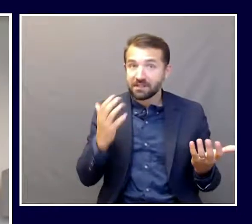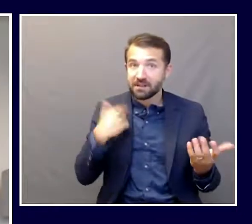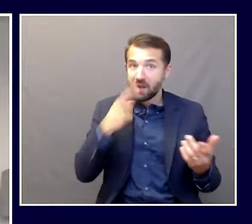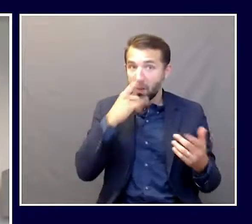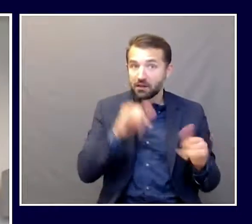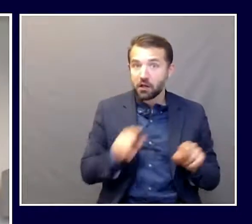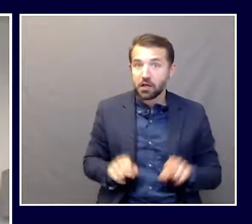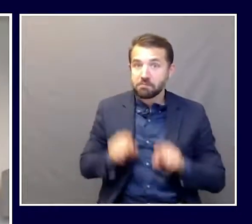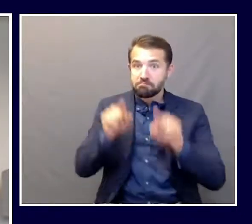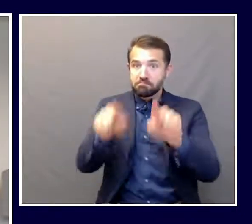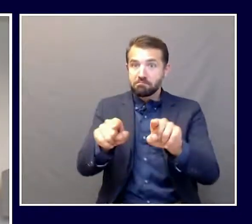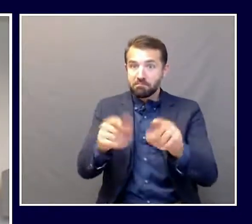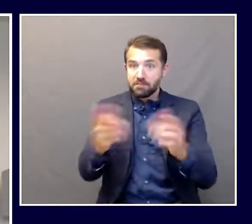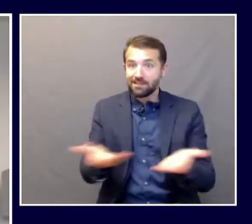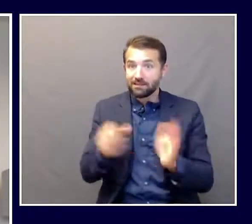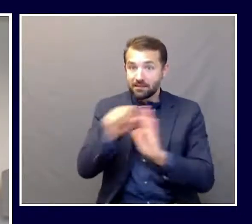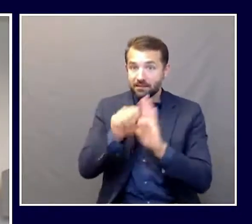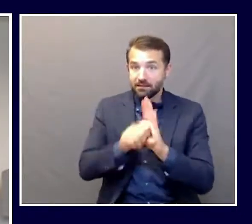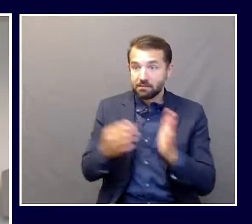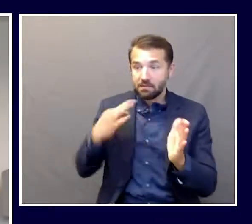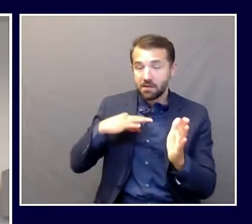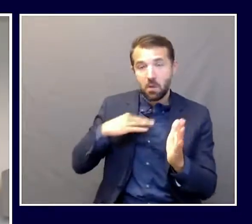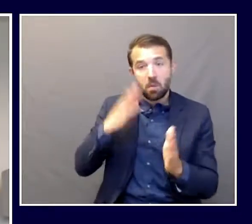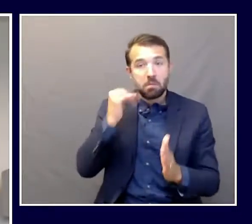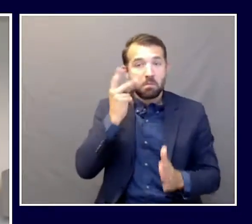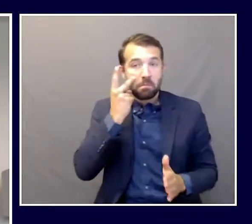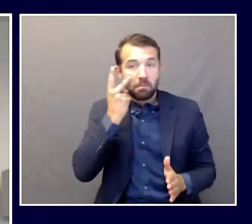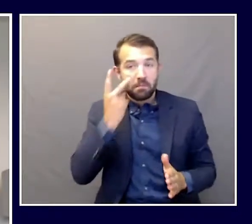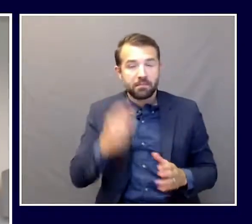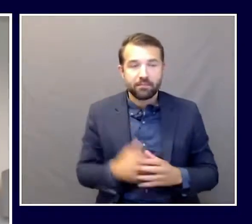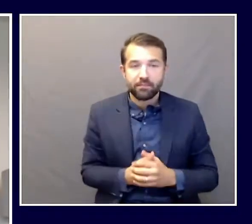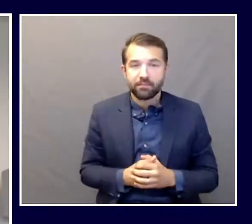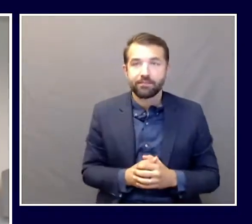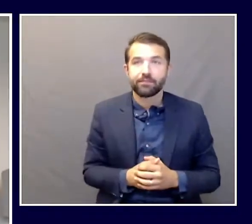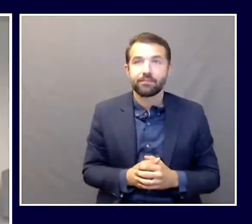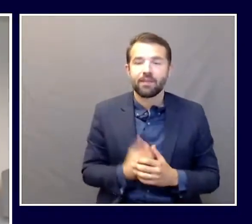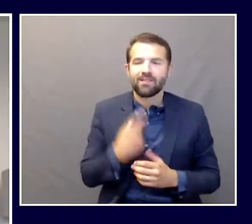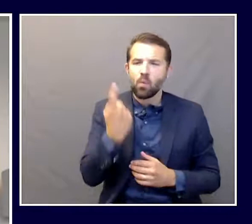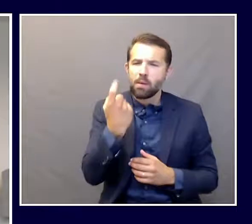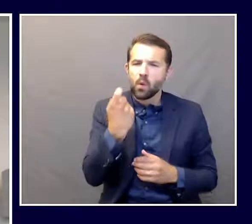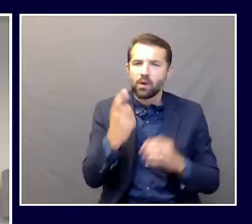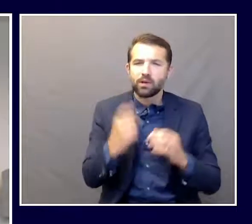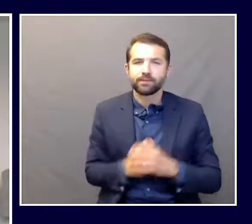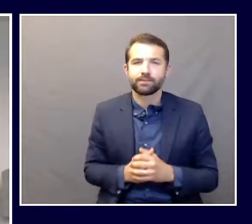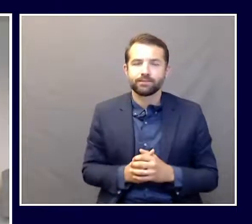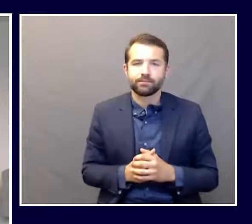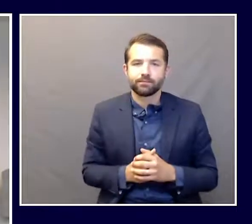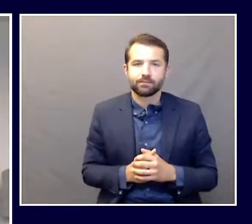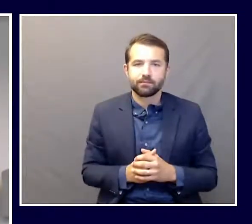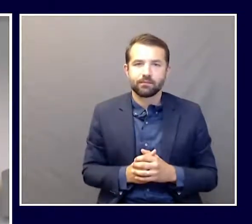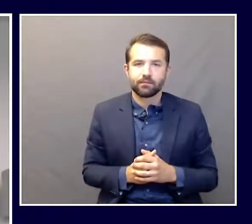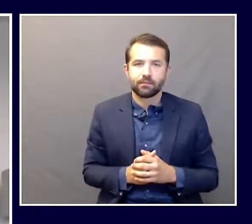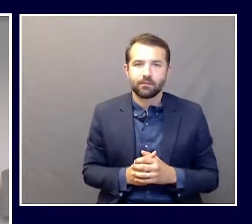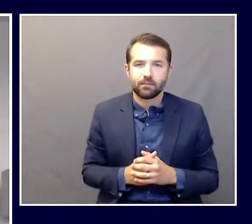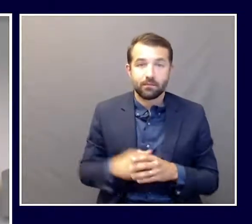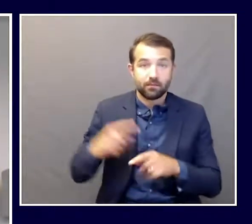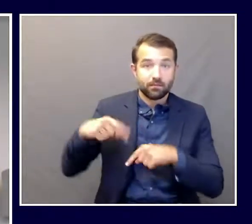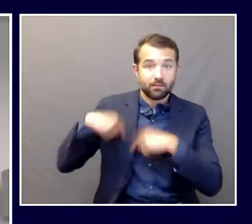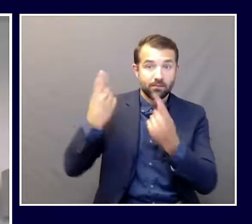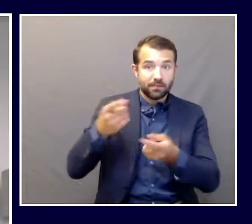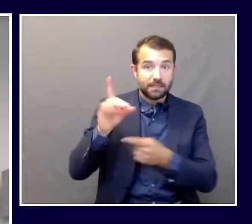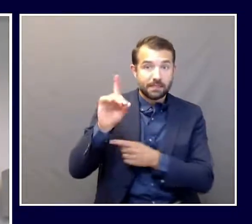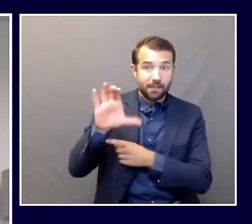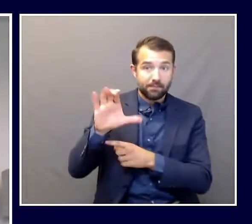And sorry, one last question for you. Since the beginning of the vaccine rollout, one of your focus has really been on